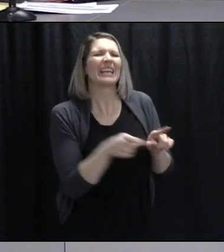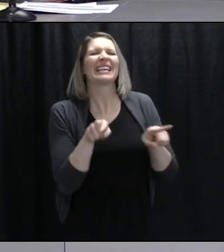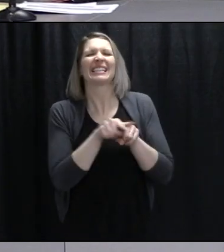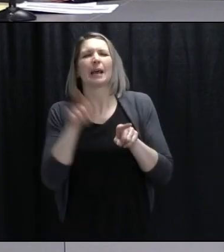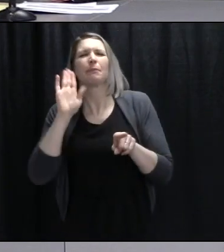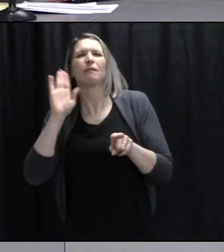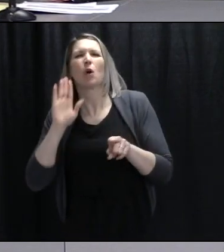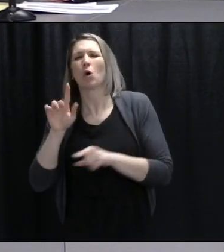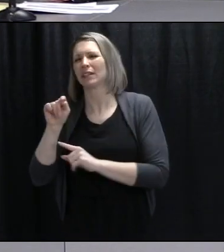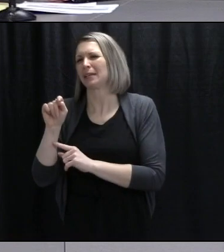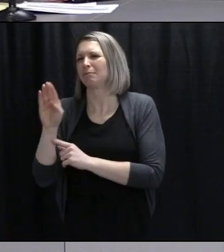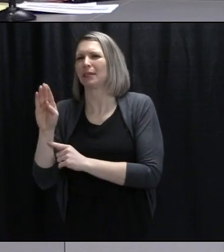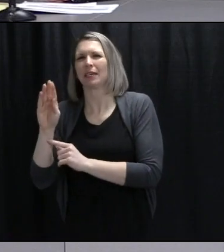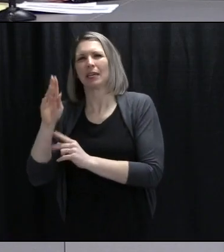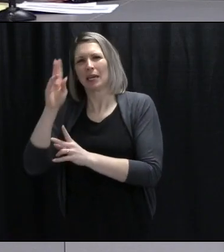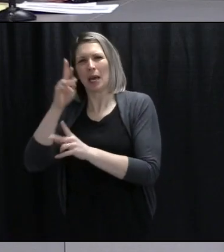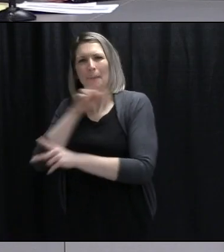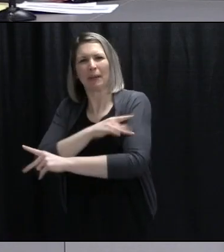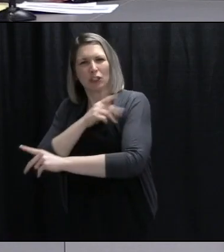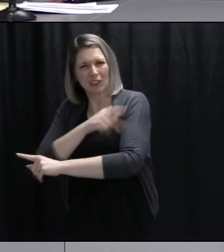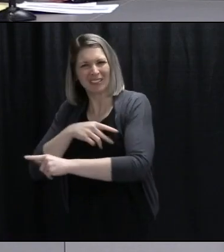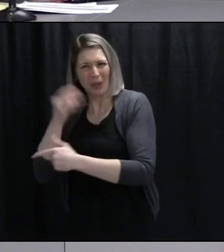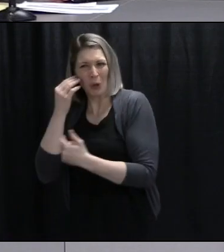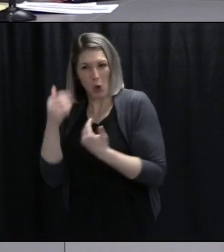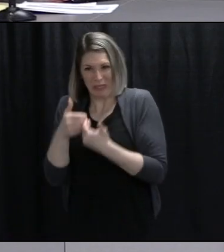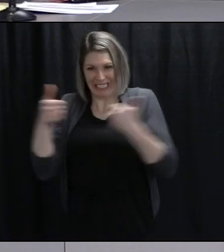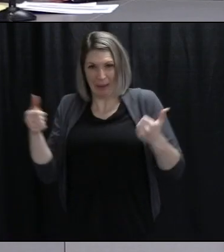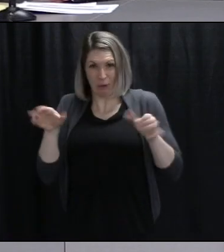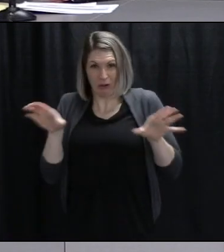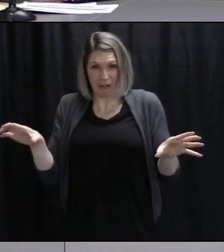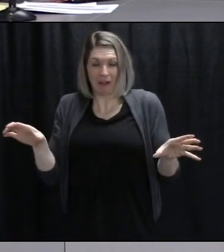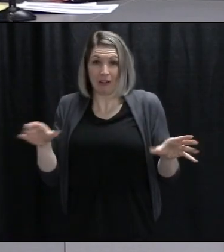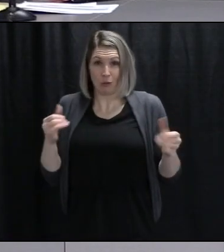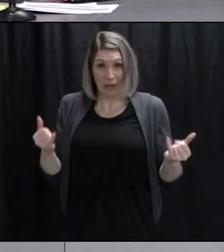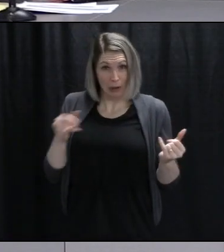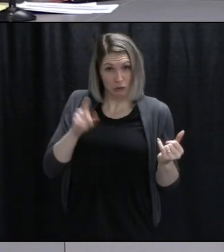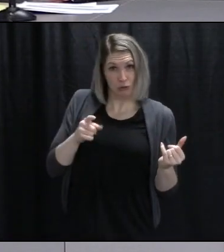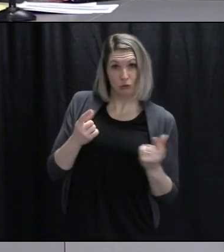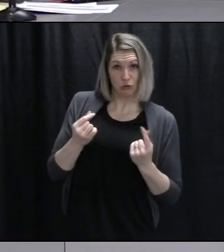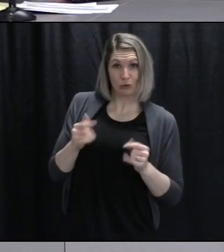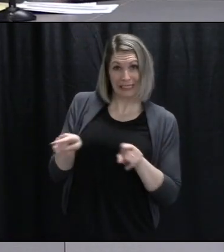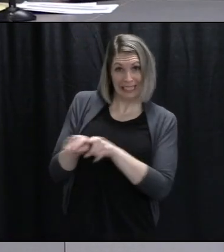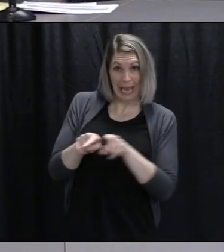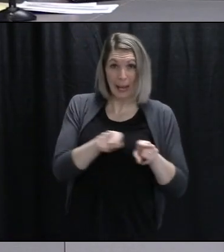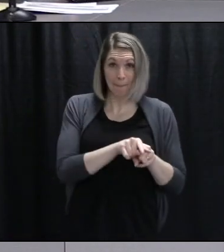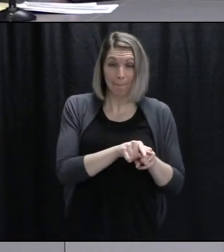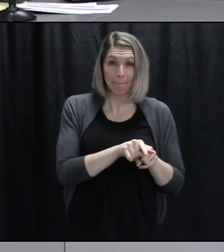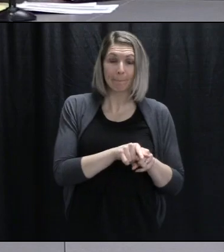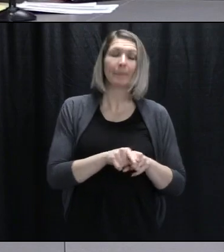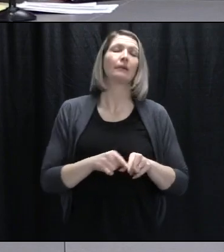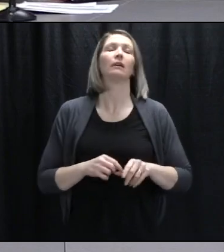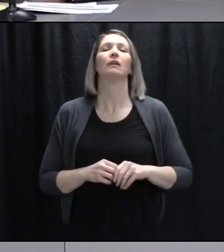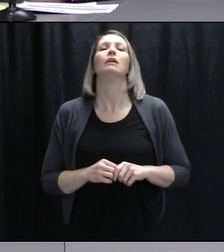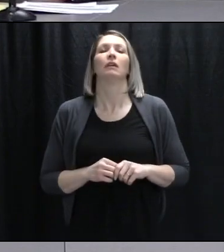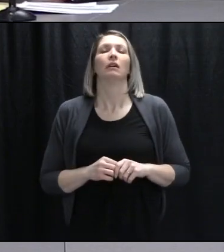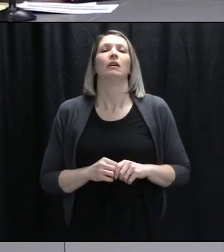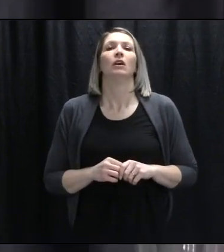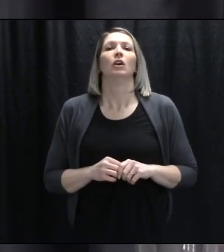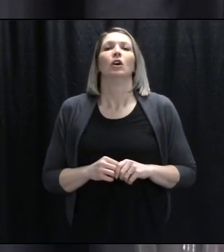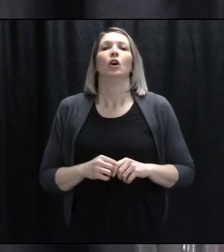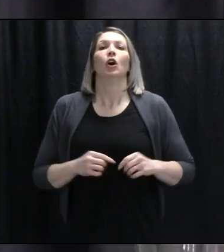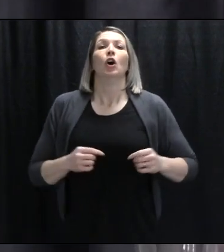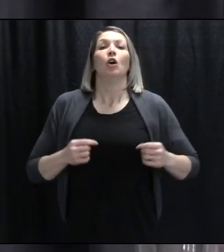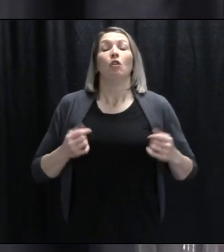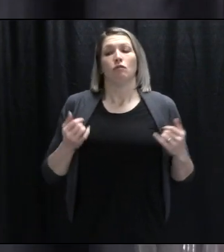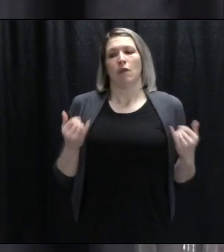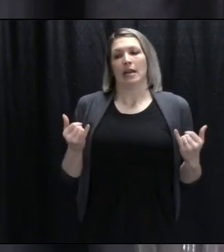TB patients at the old sanatorium? What we have done currently with the preparations for this wave, which hasn't arrived